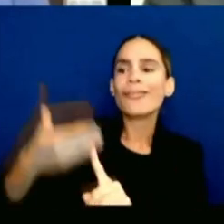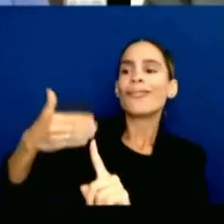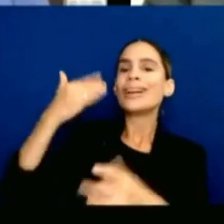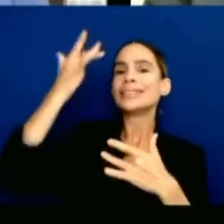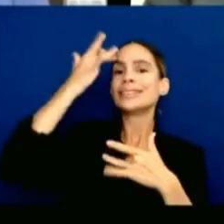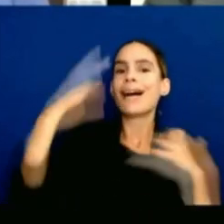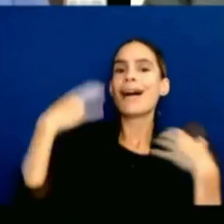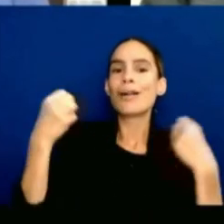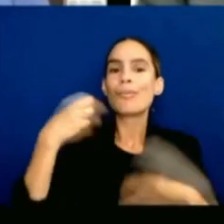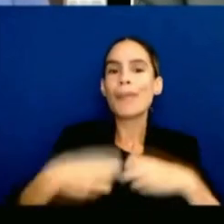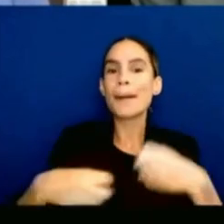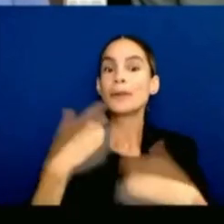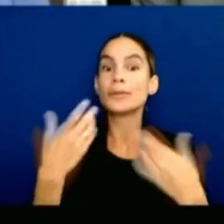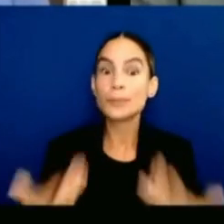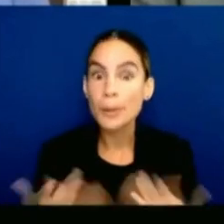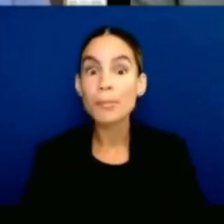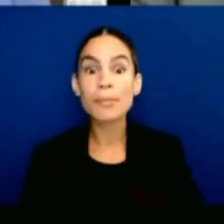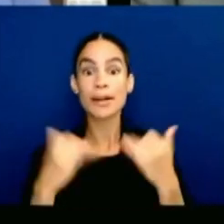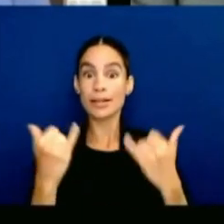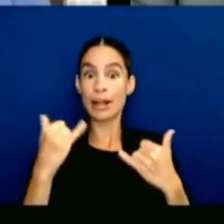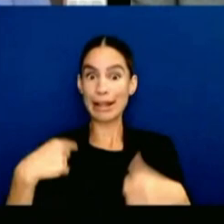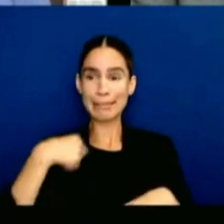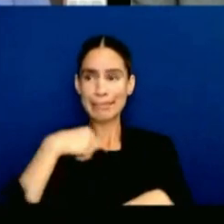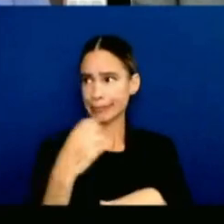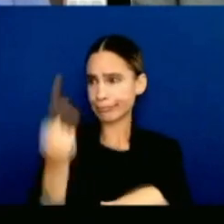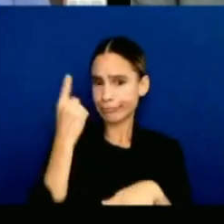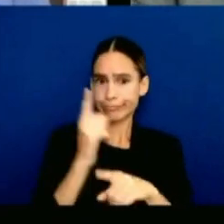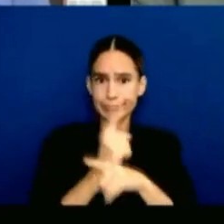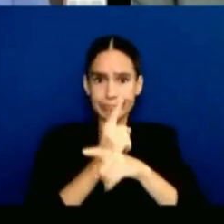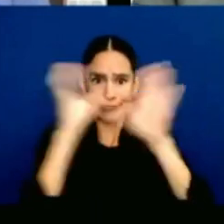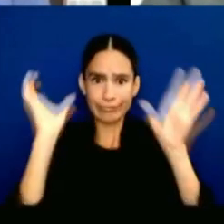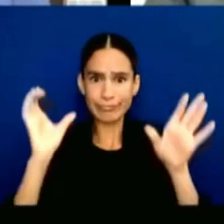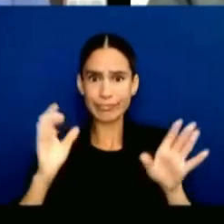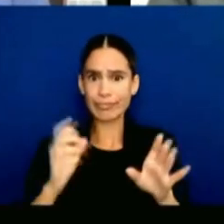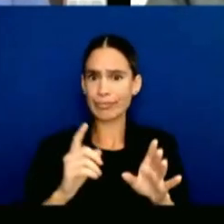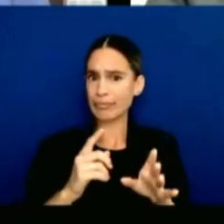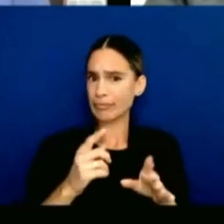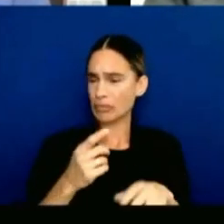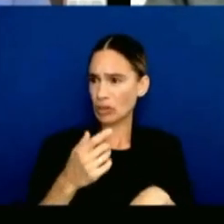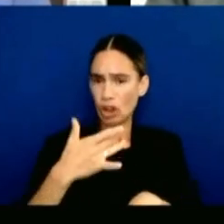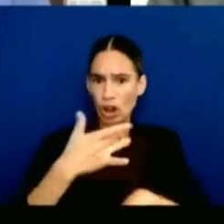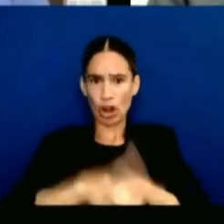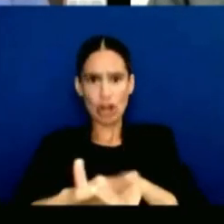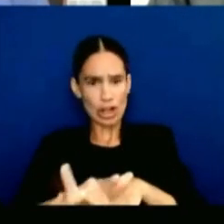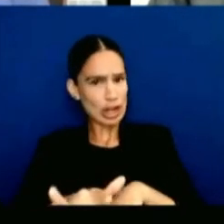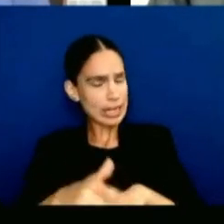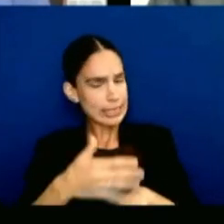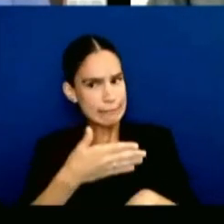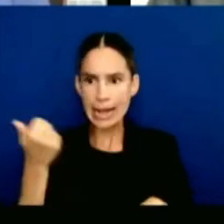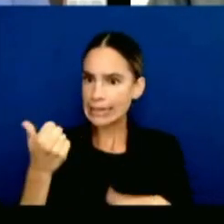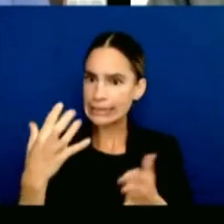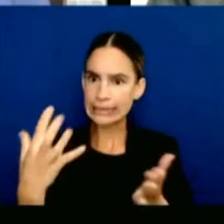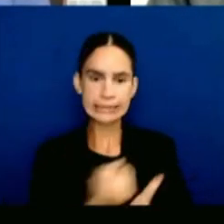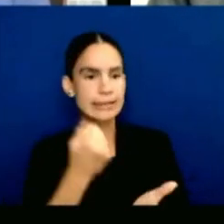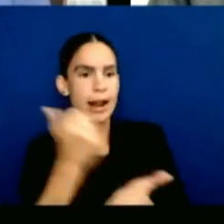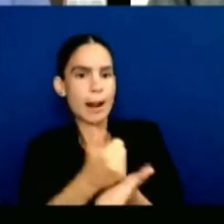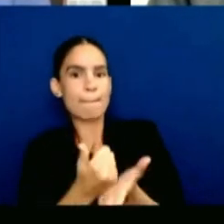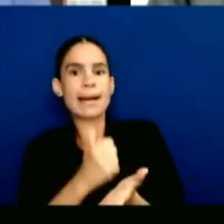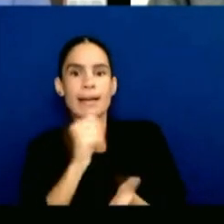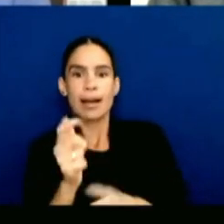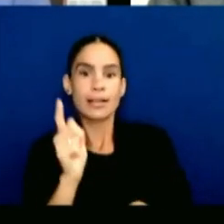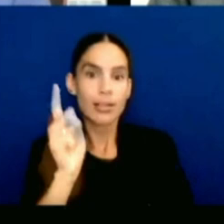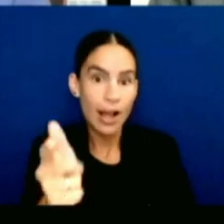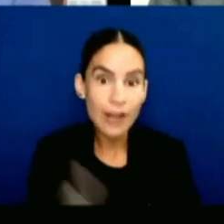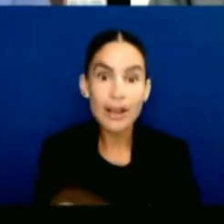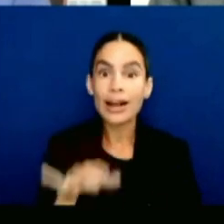get advanced disease, it's the aberrant inflammatory response that you want to suppress. What we do need, and that we're in the process of